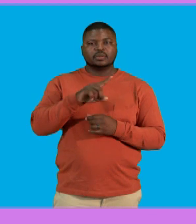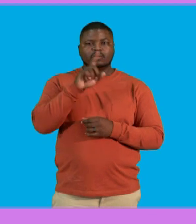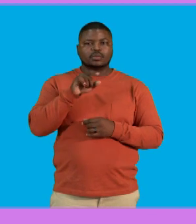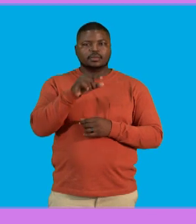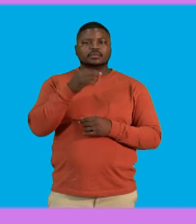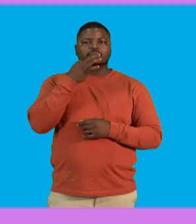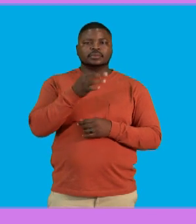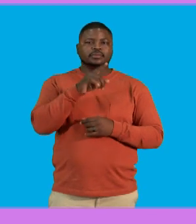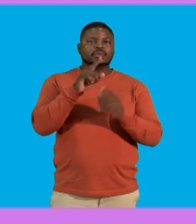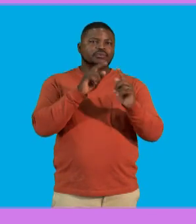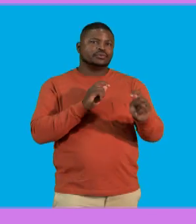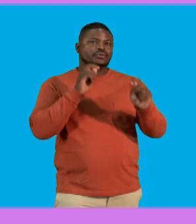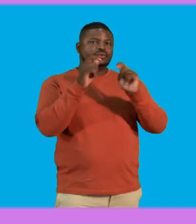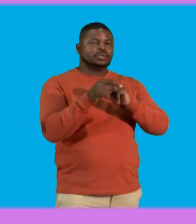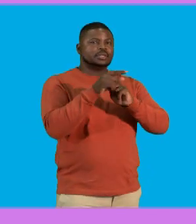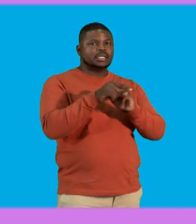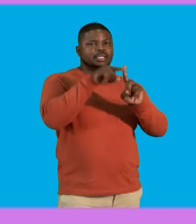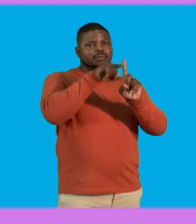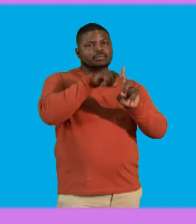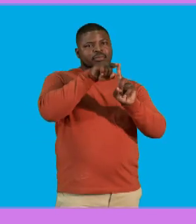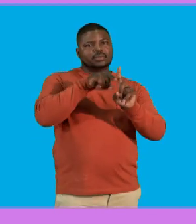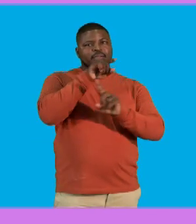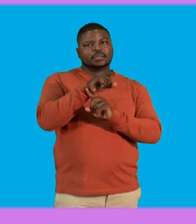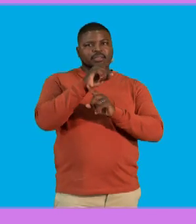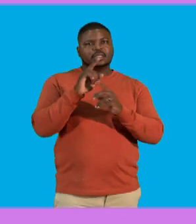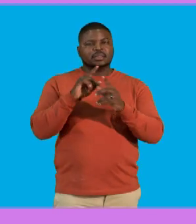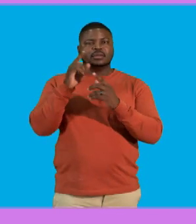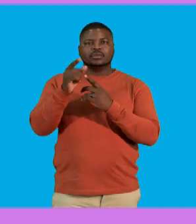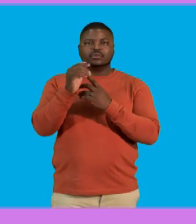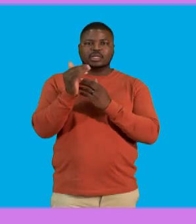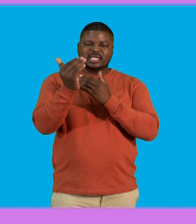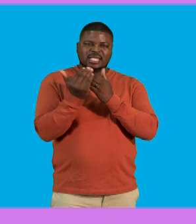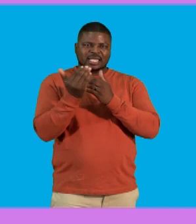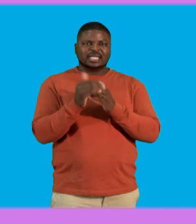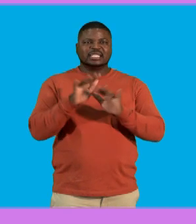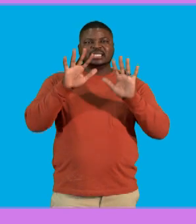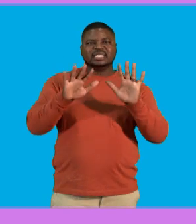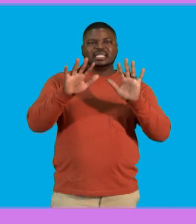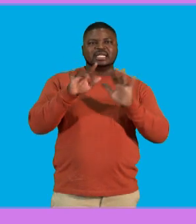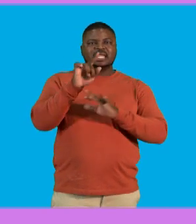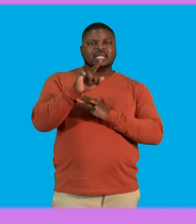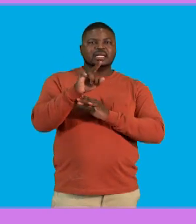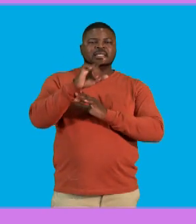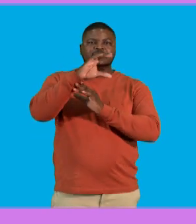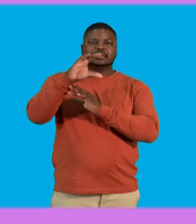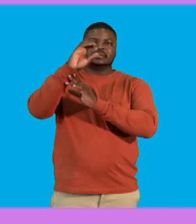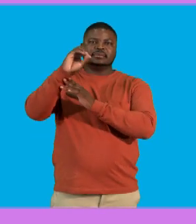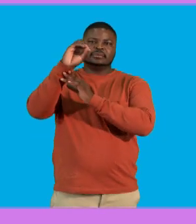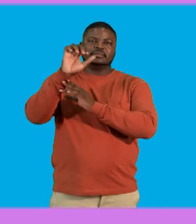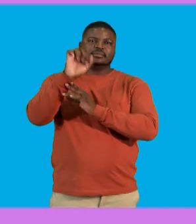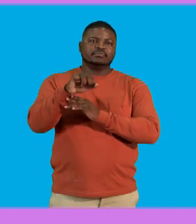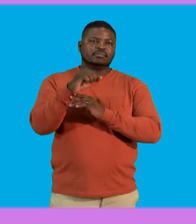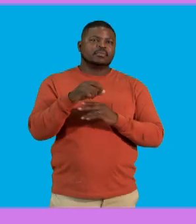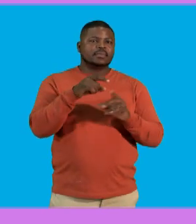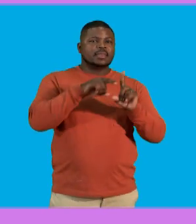round off the temperature reading on the infrared thermometer to the nearest 10 degrees Celsius. So let's check what is the reading